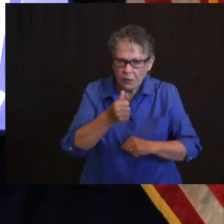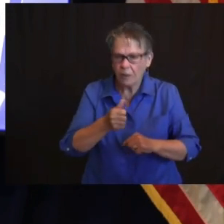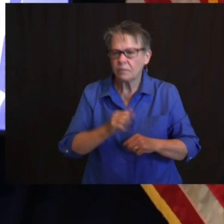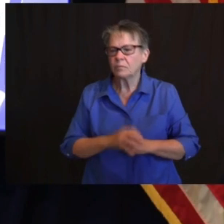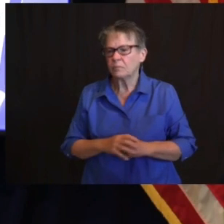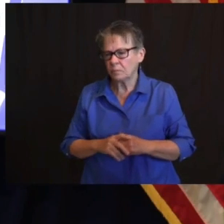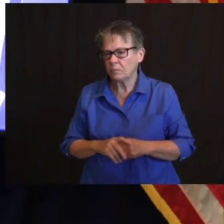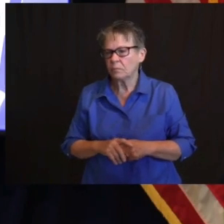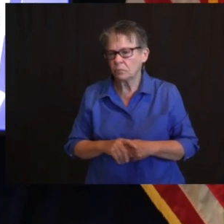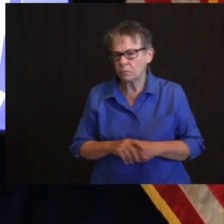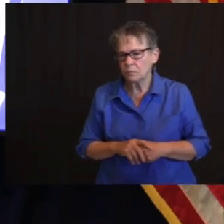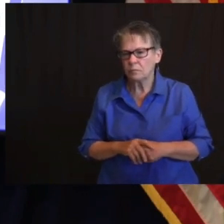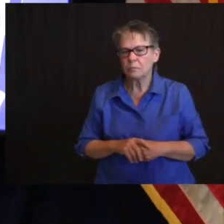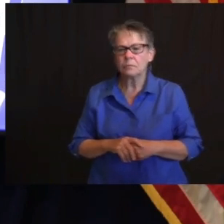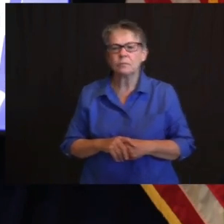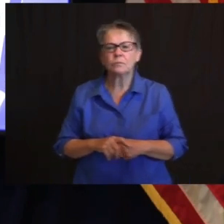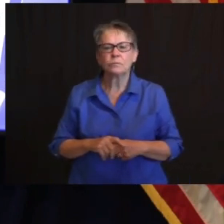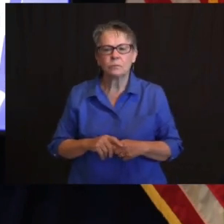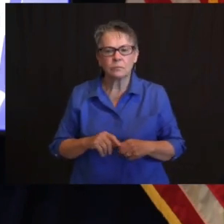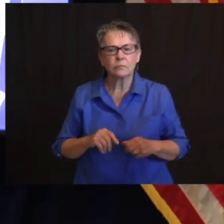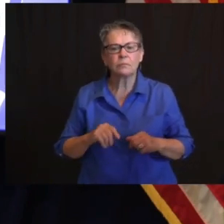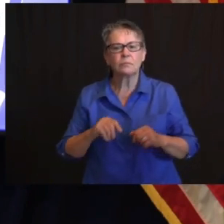sick, such as isolating yourself.